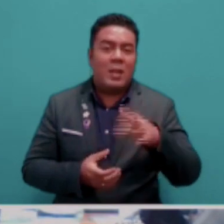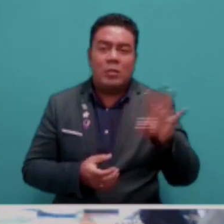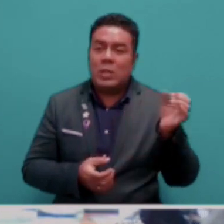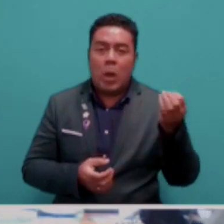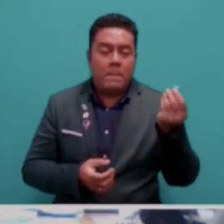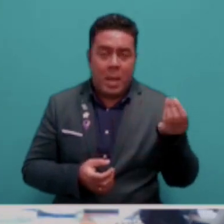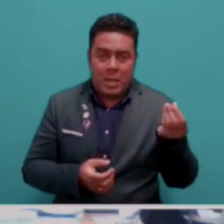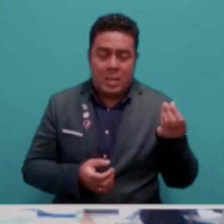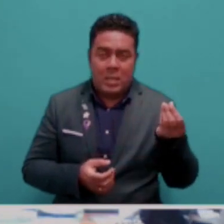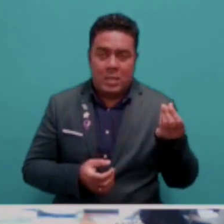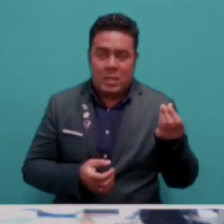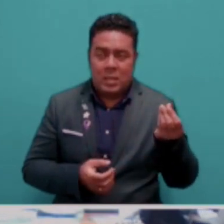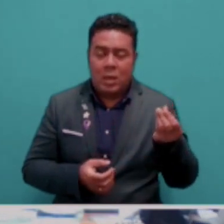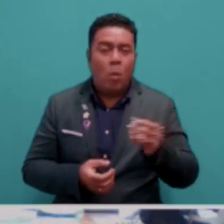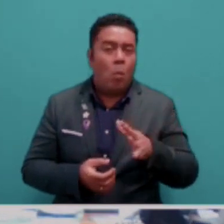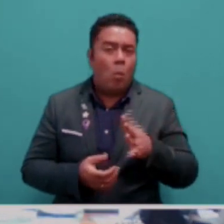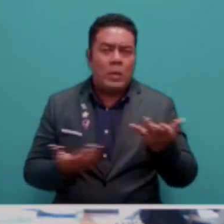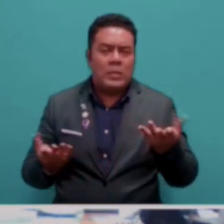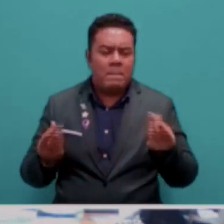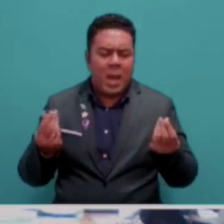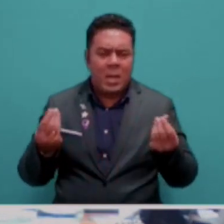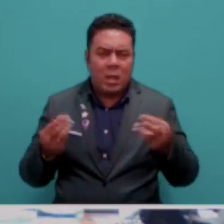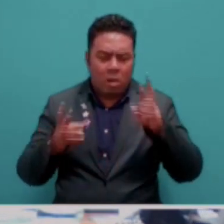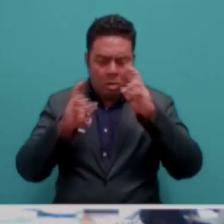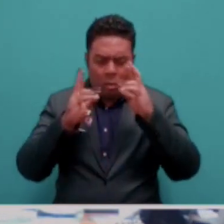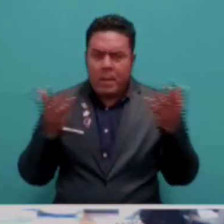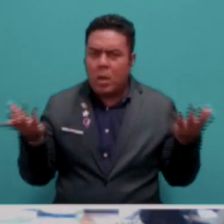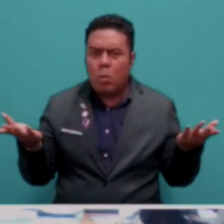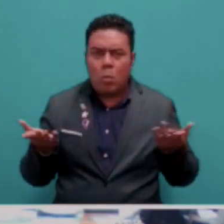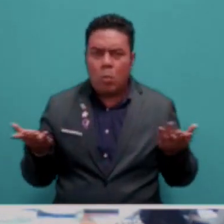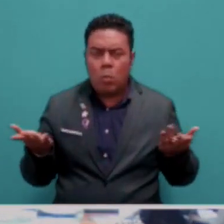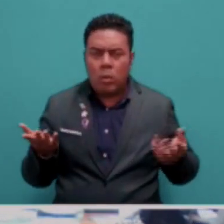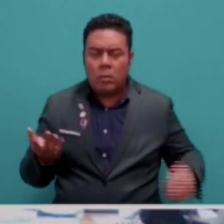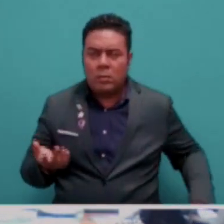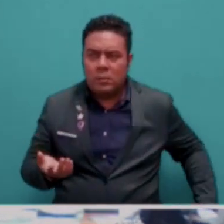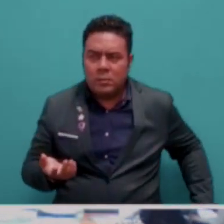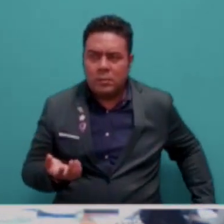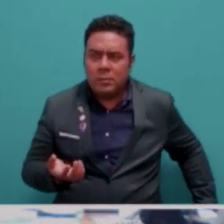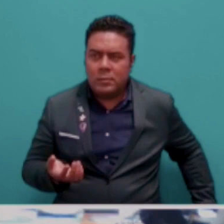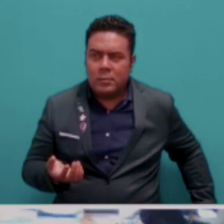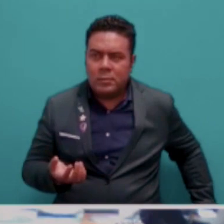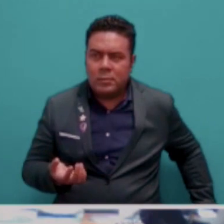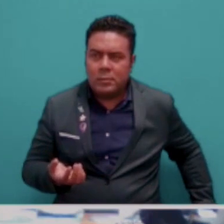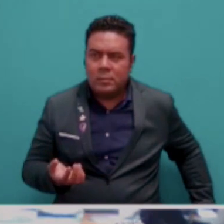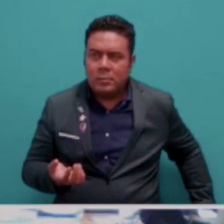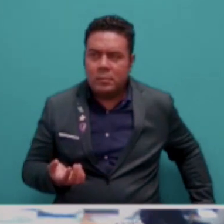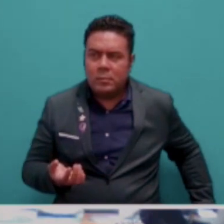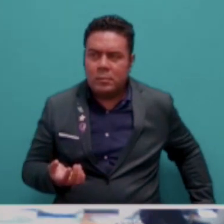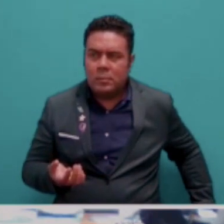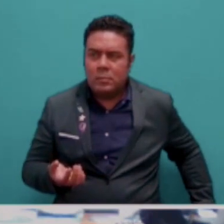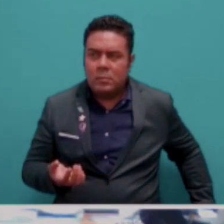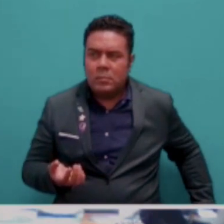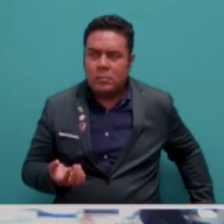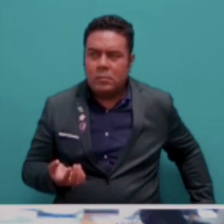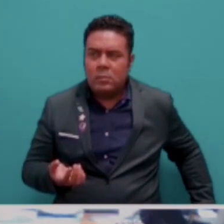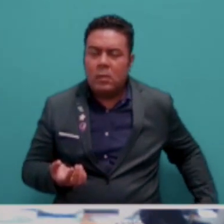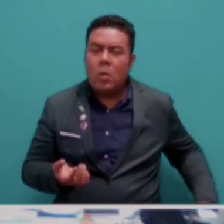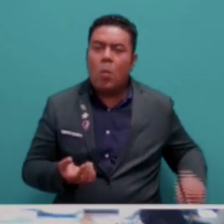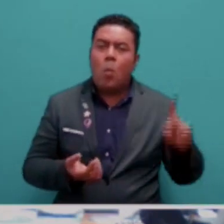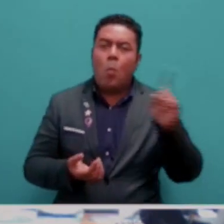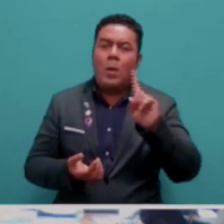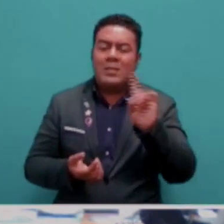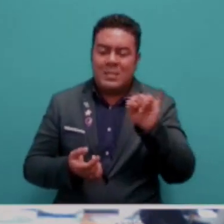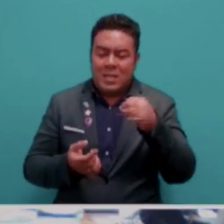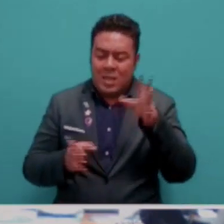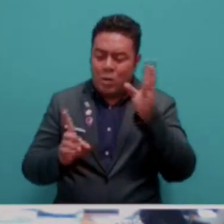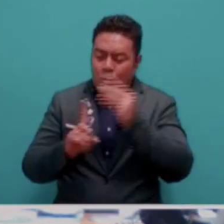money? Or where is the money? So it's a question of what is the objective, what is the reason behind